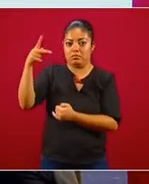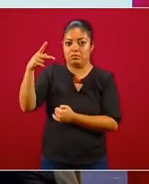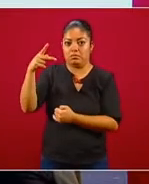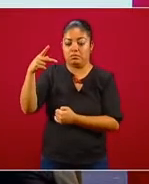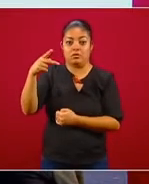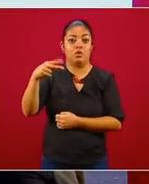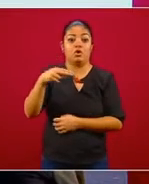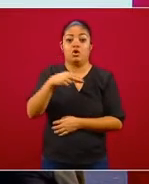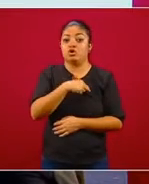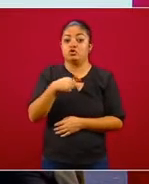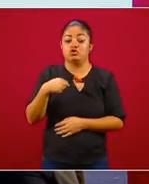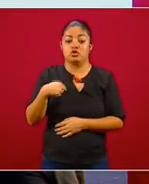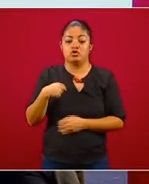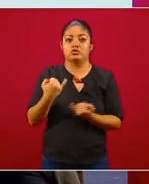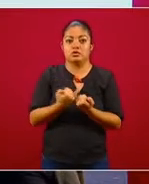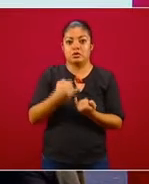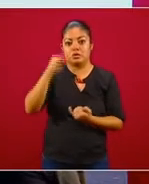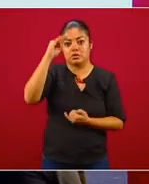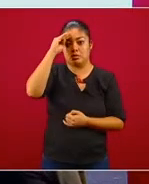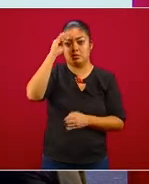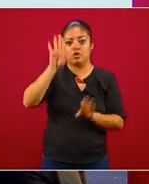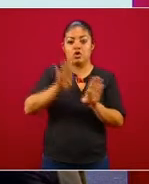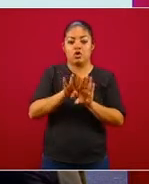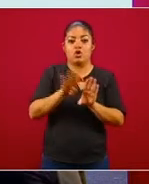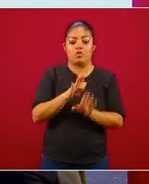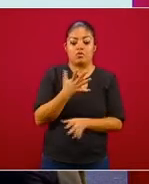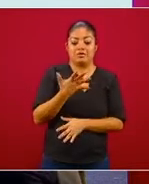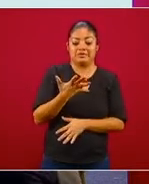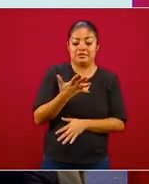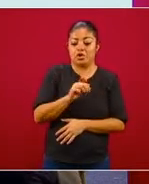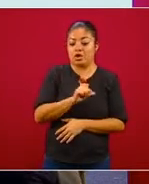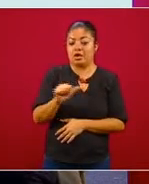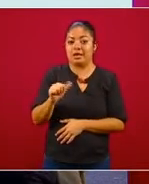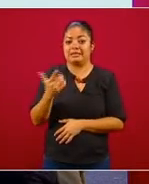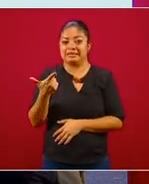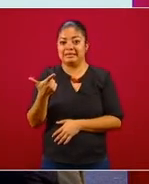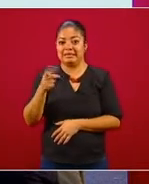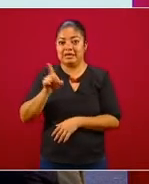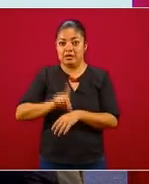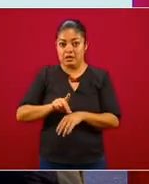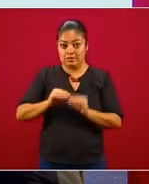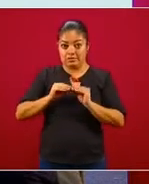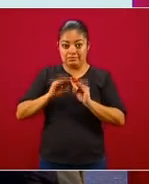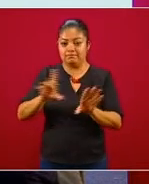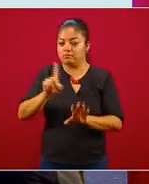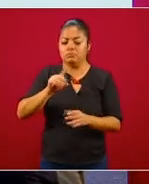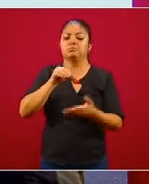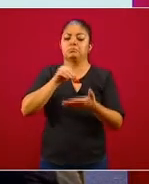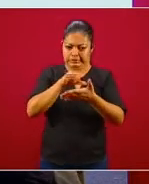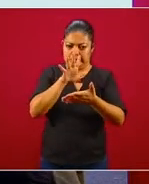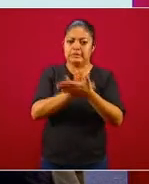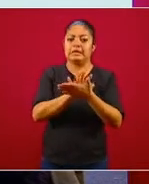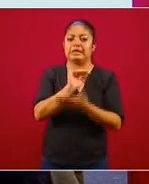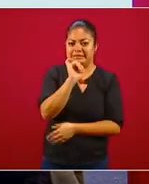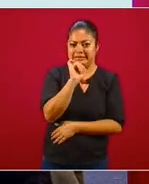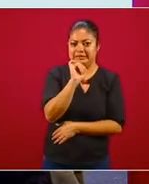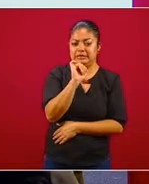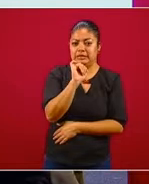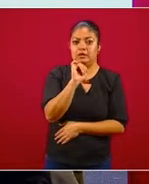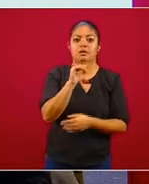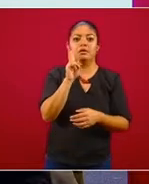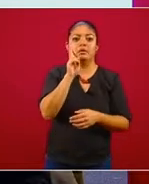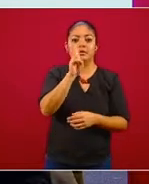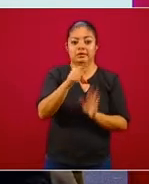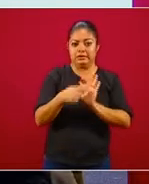normal. This happens all over the world. So we don't consider